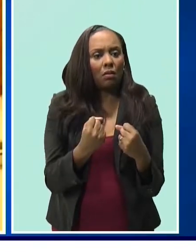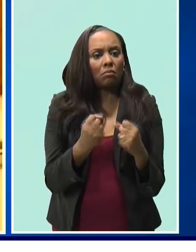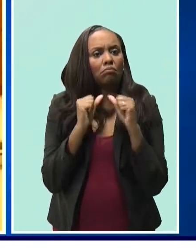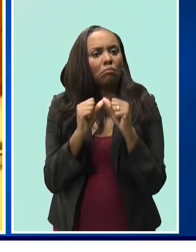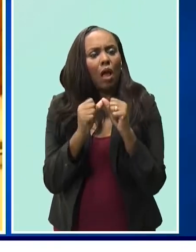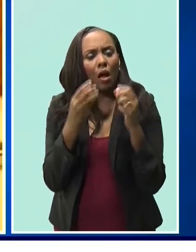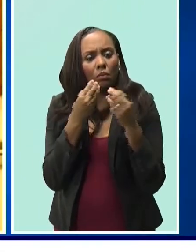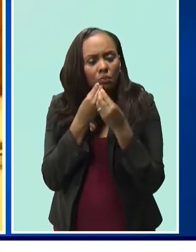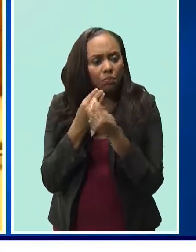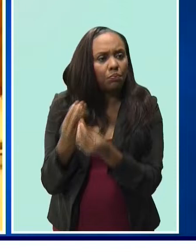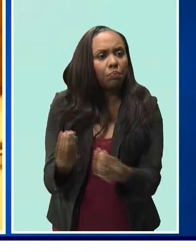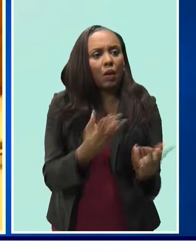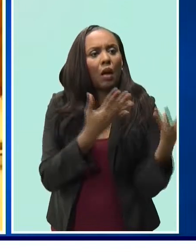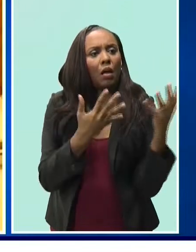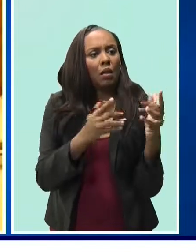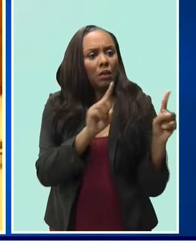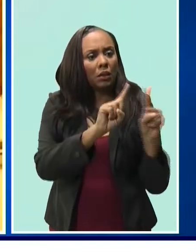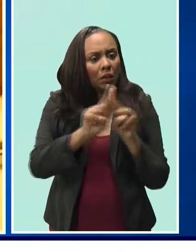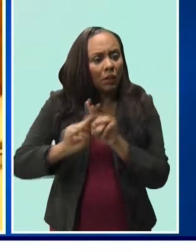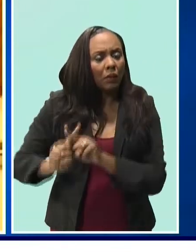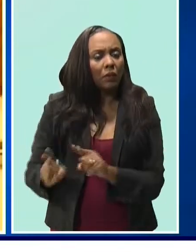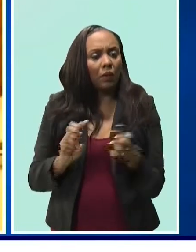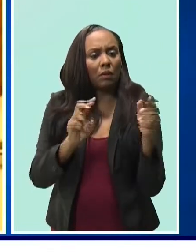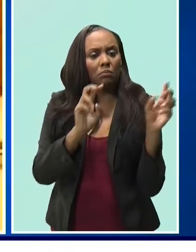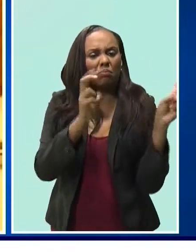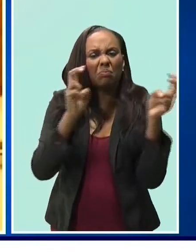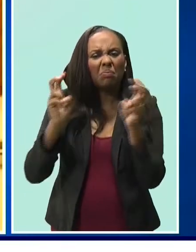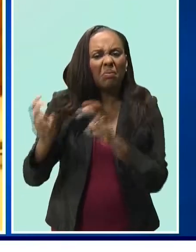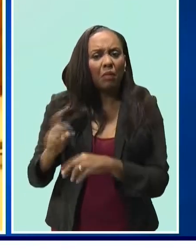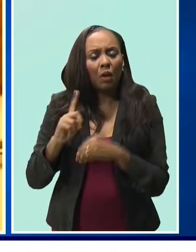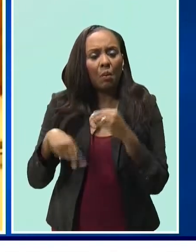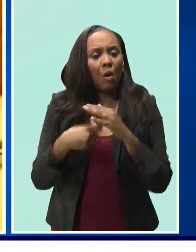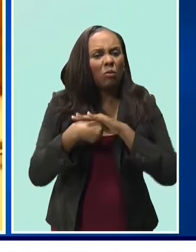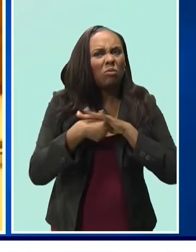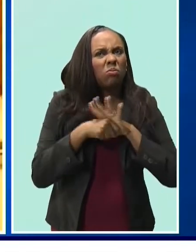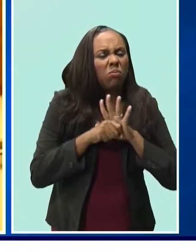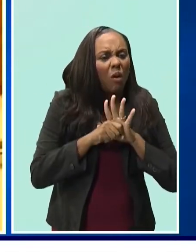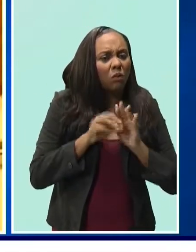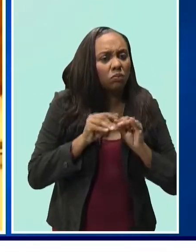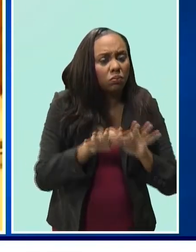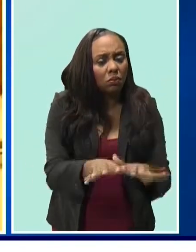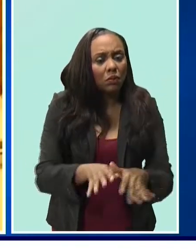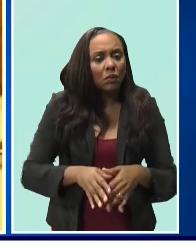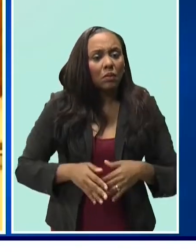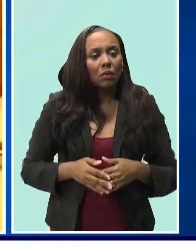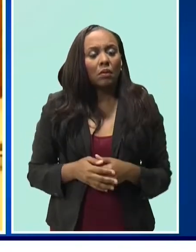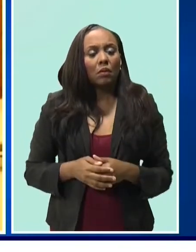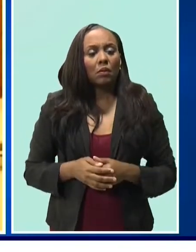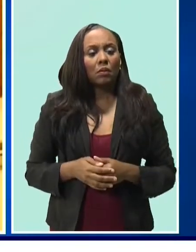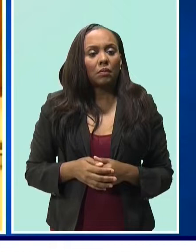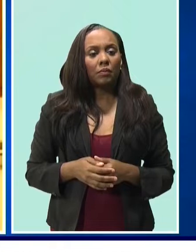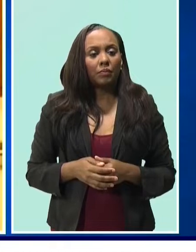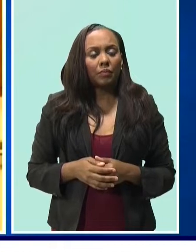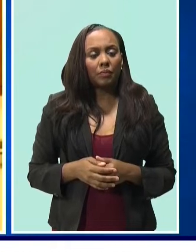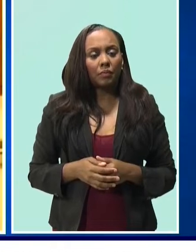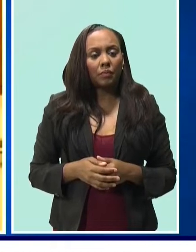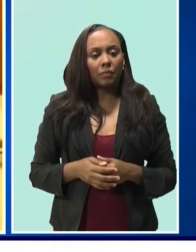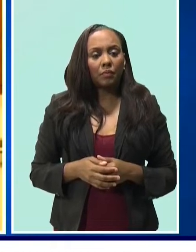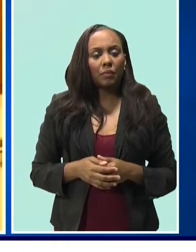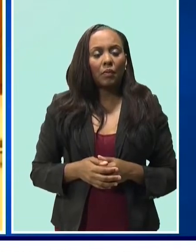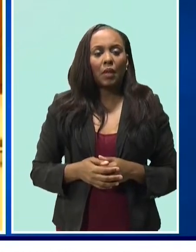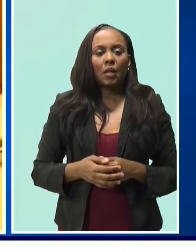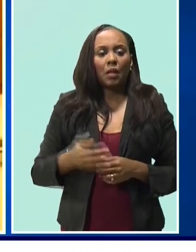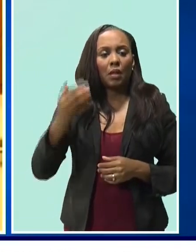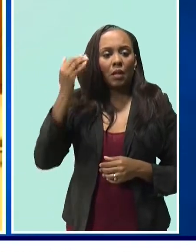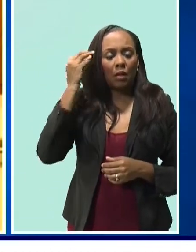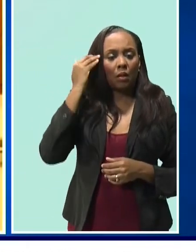know what are the issues surrounding COVID. This is indeed a setback, particularly with the death